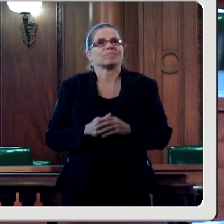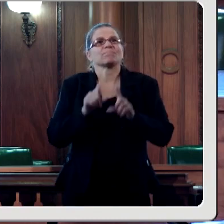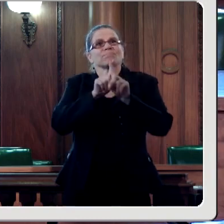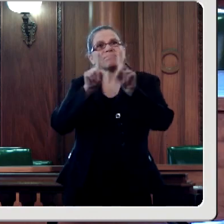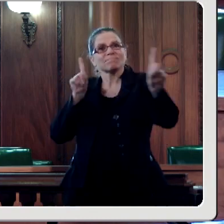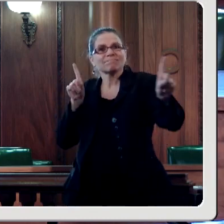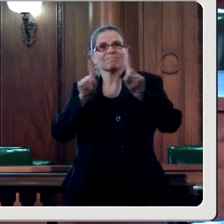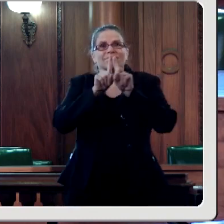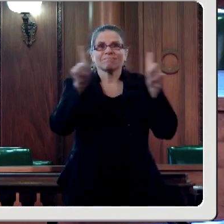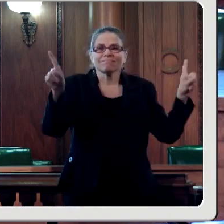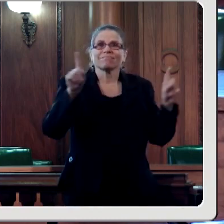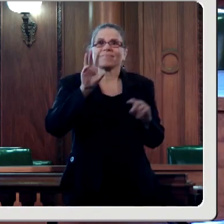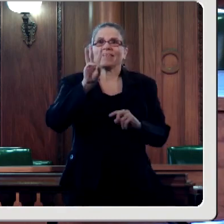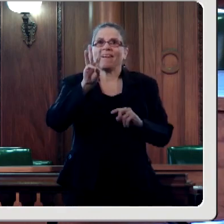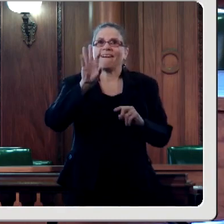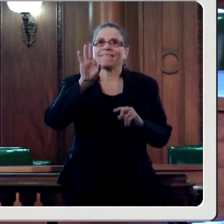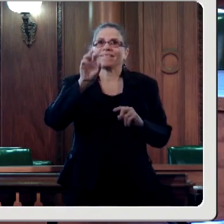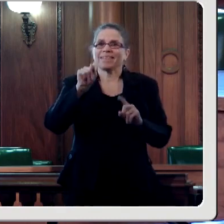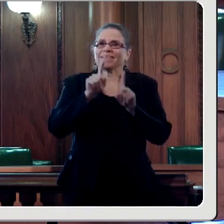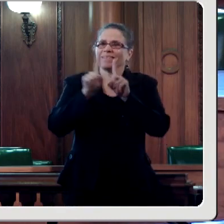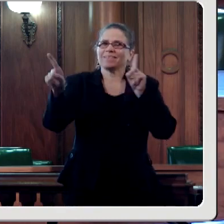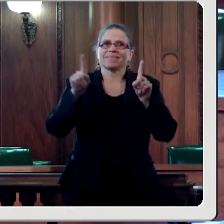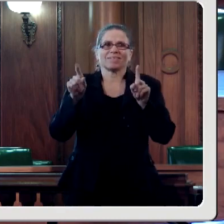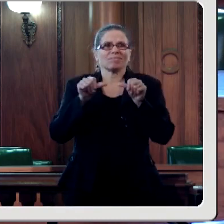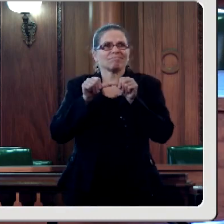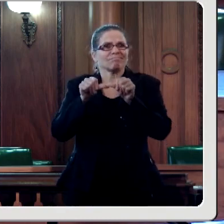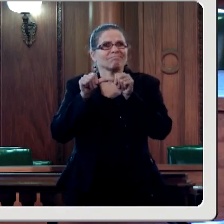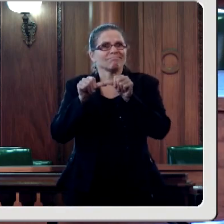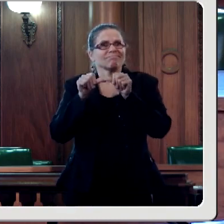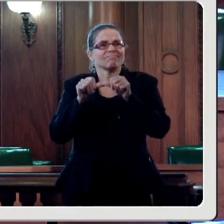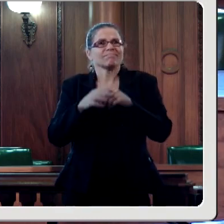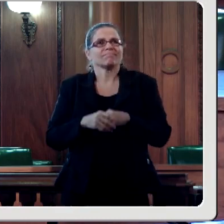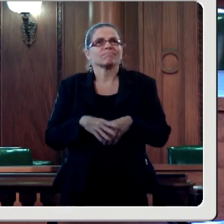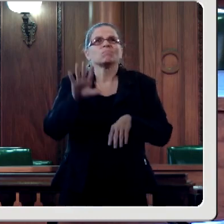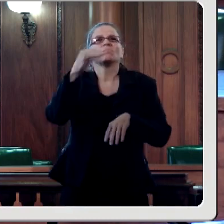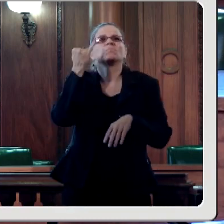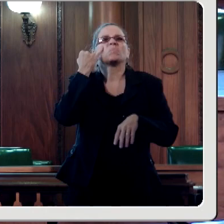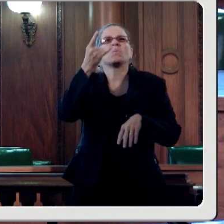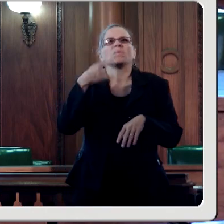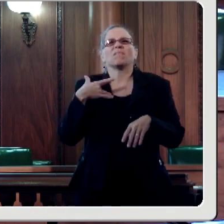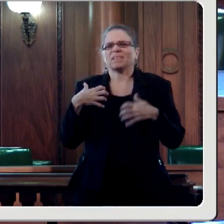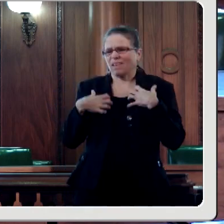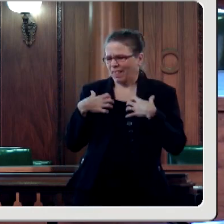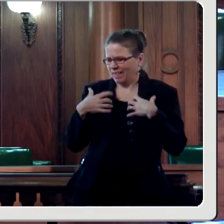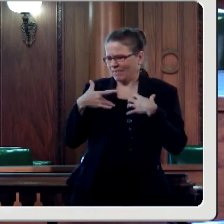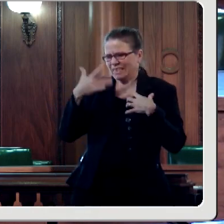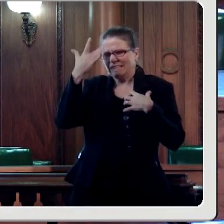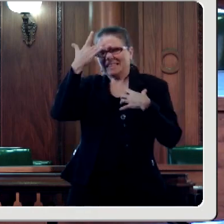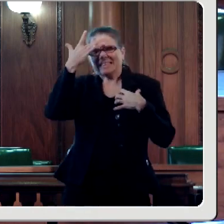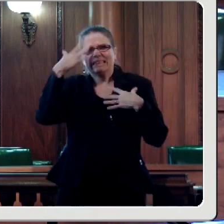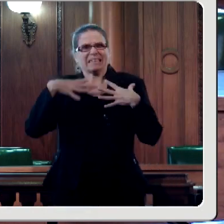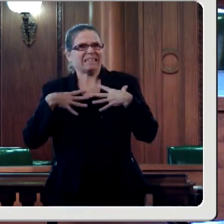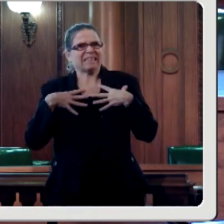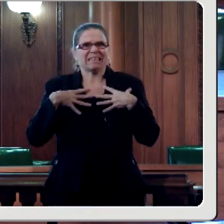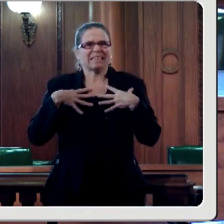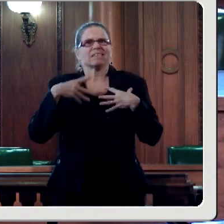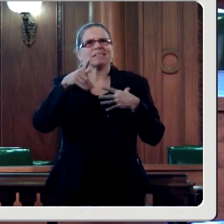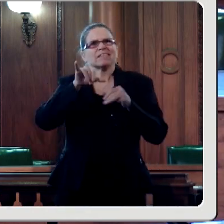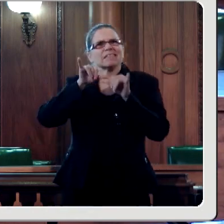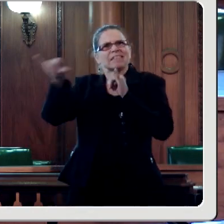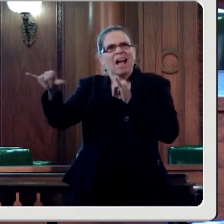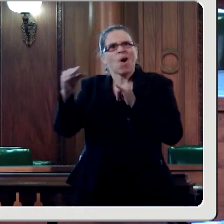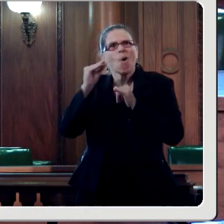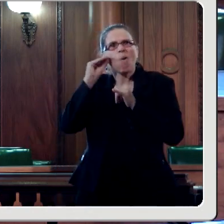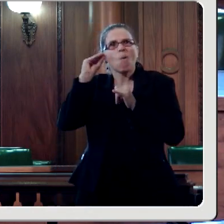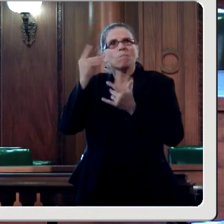distance. And if you don't feel good, stay home. If you need to be tested, there's multitude of places that you